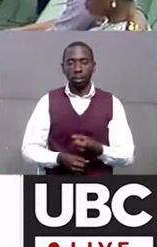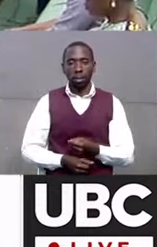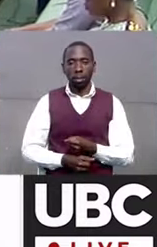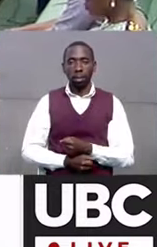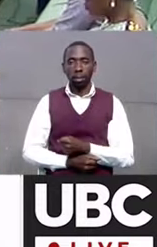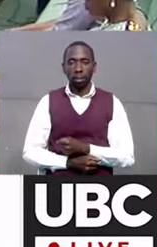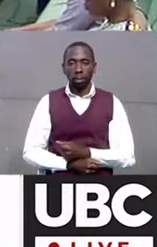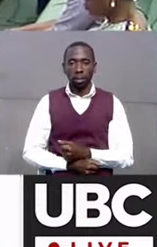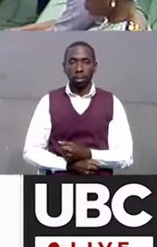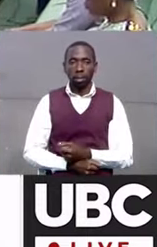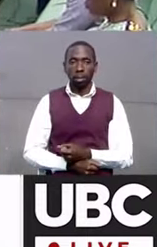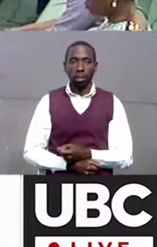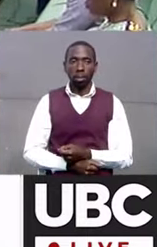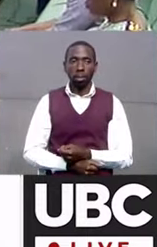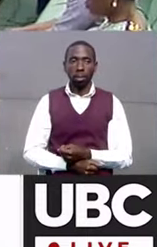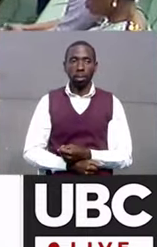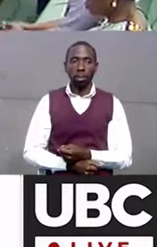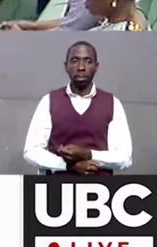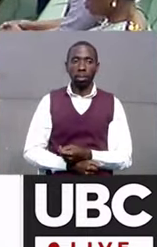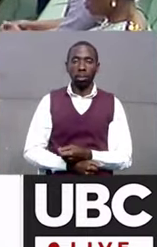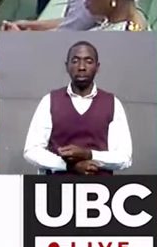Affairs.